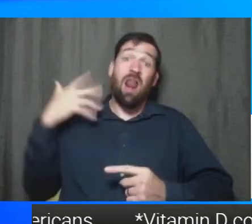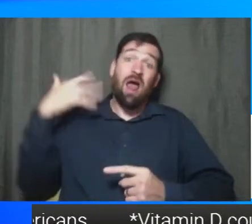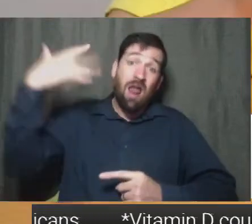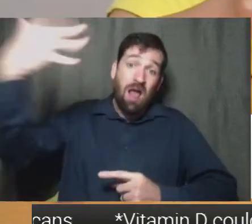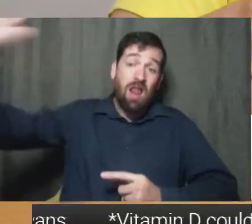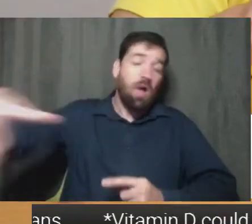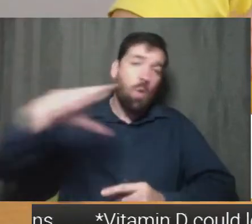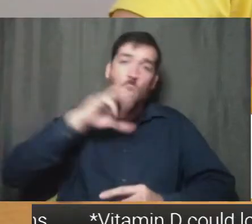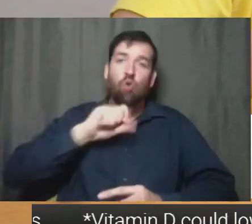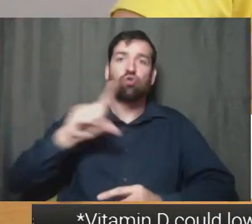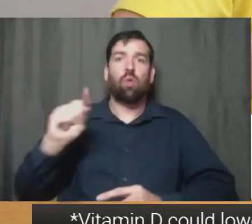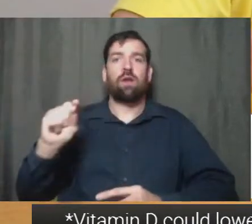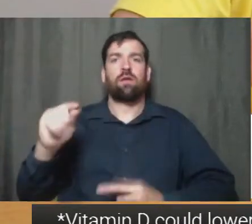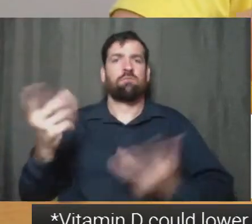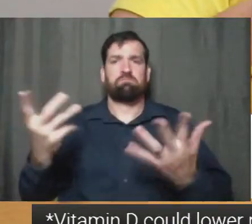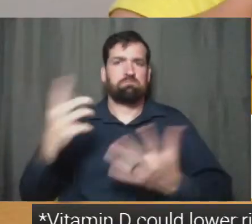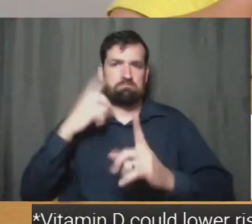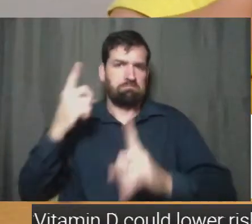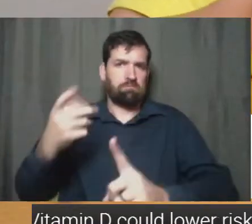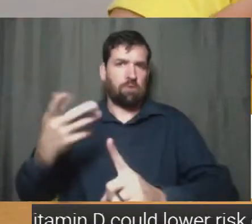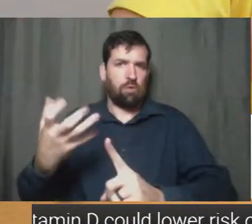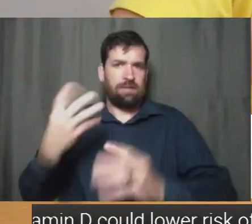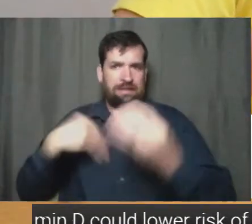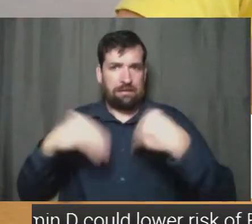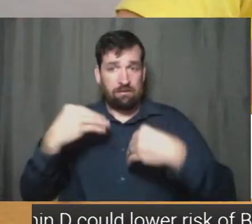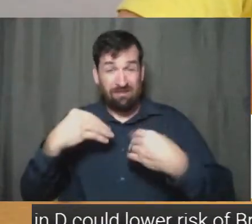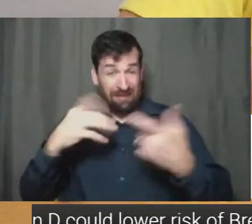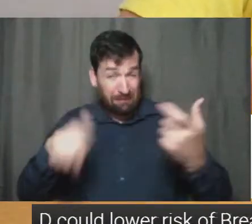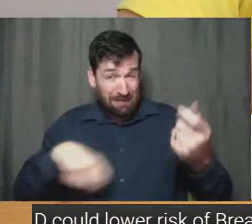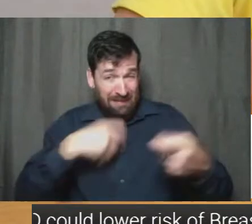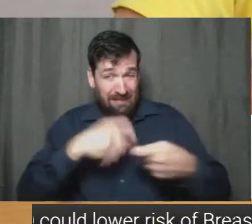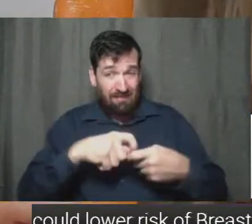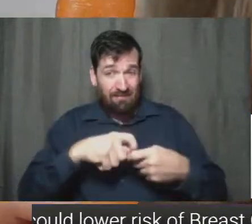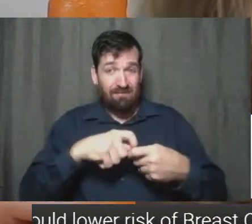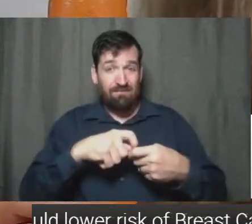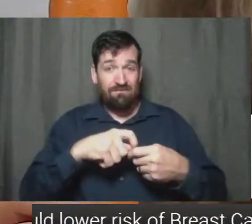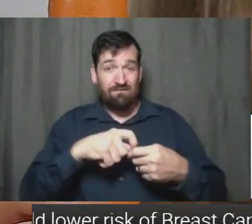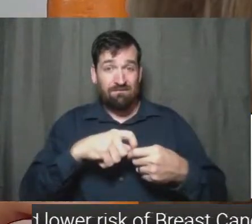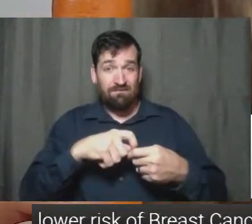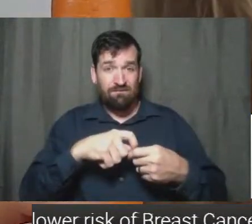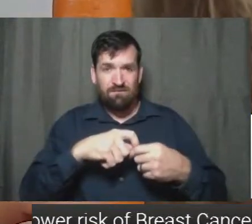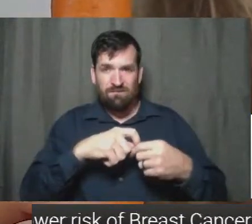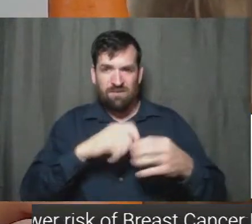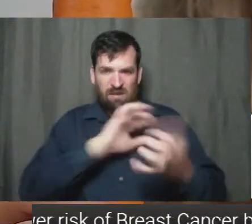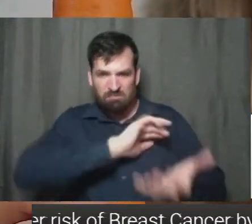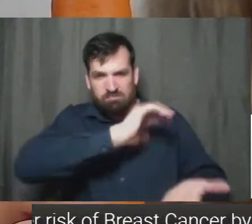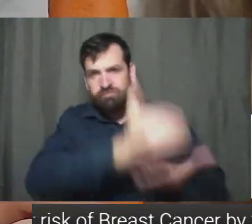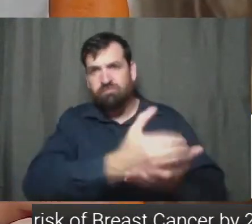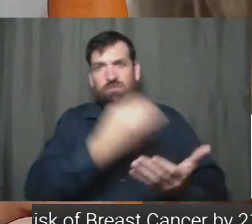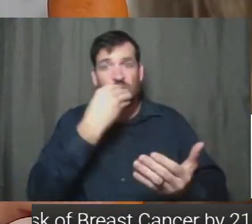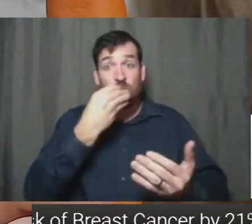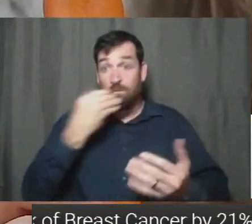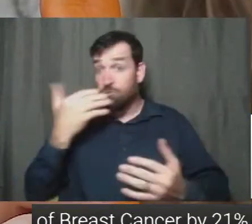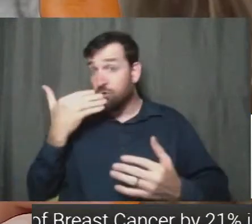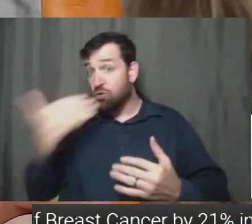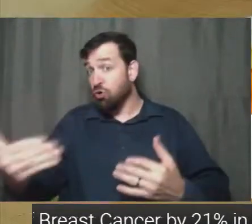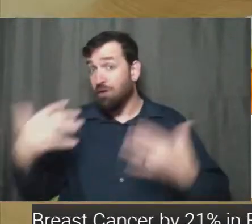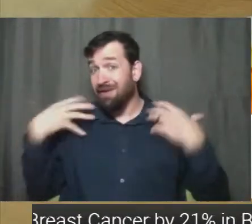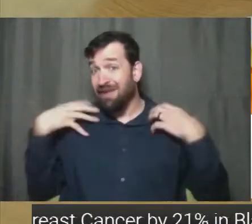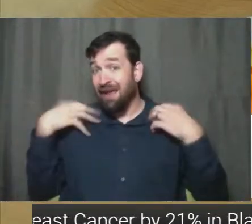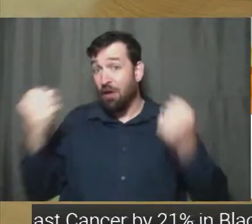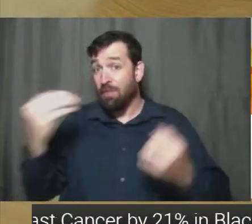decisions about it? It isn't the question, did they eat a certain mass of food today? Did they eat good, healthy food? The